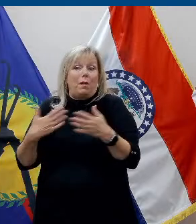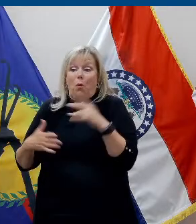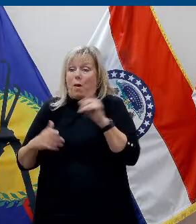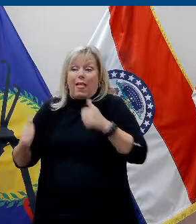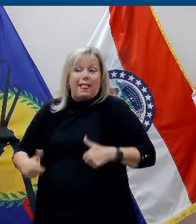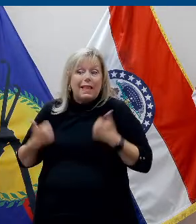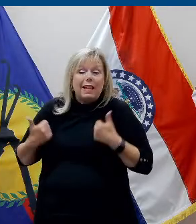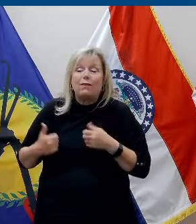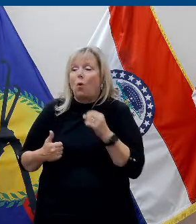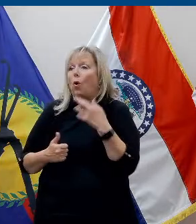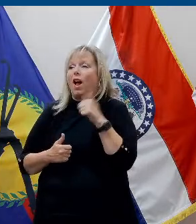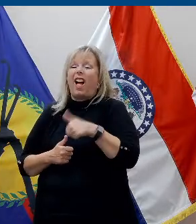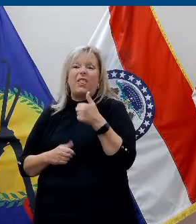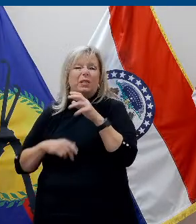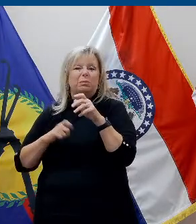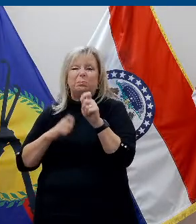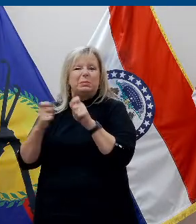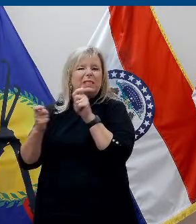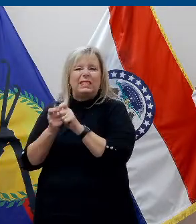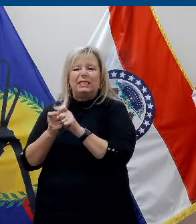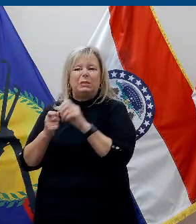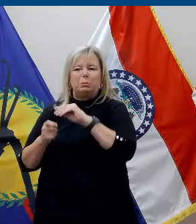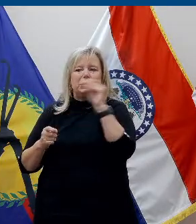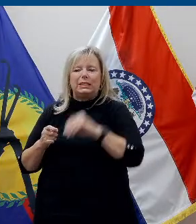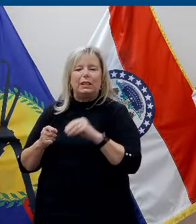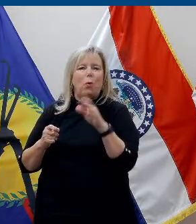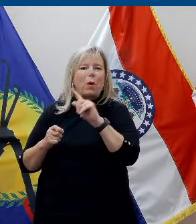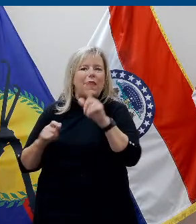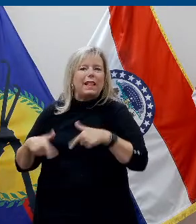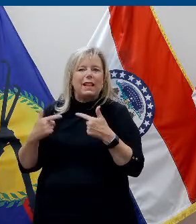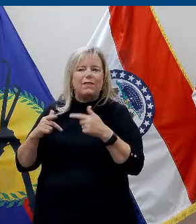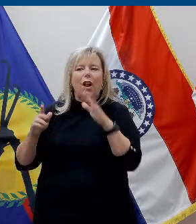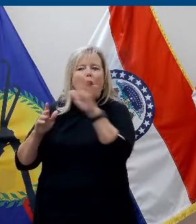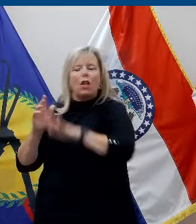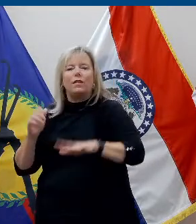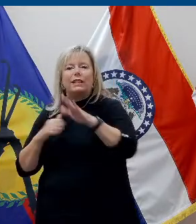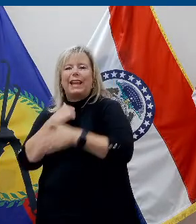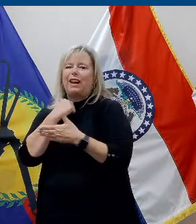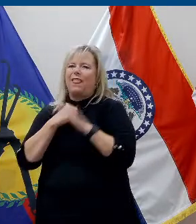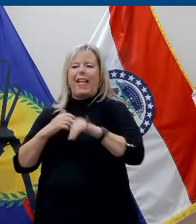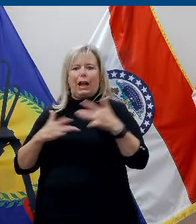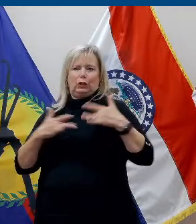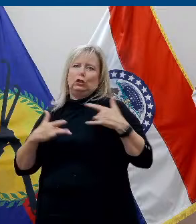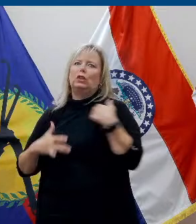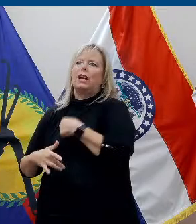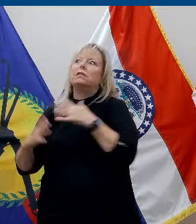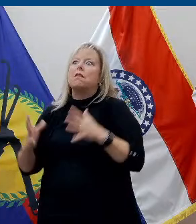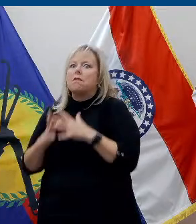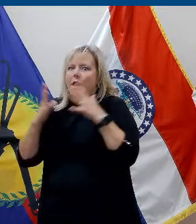live or any other demographic across the county. And that's something that is concerning us quite a lot.